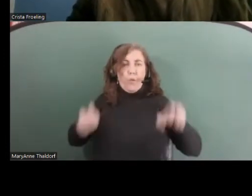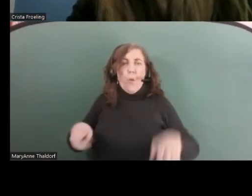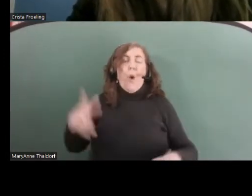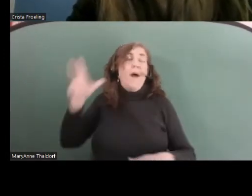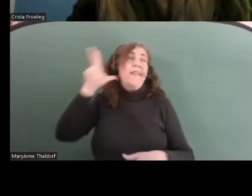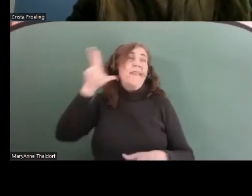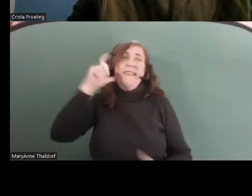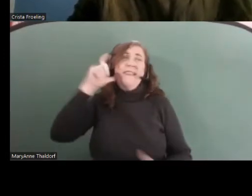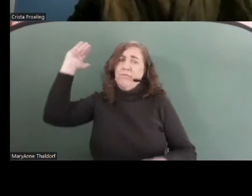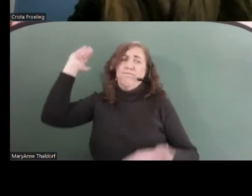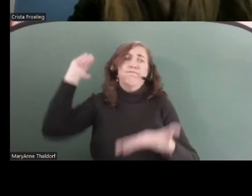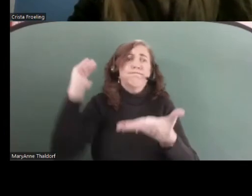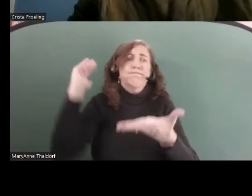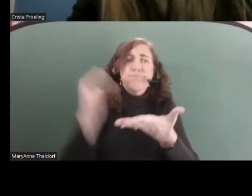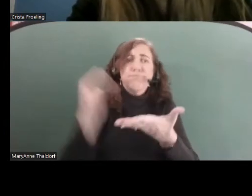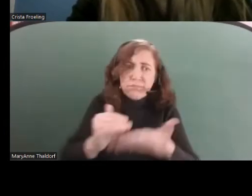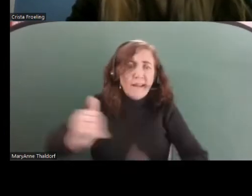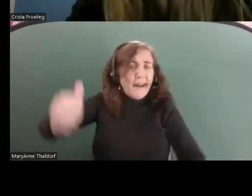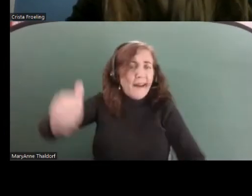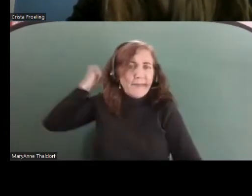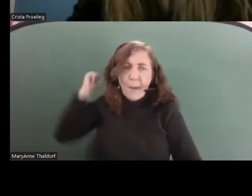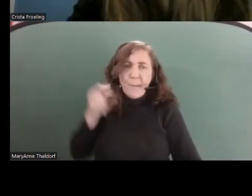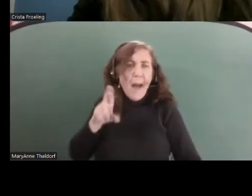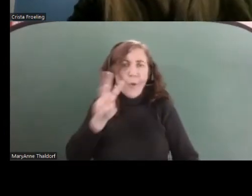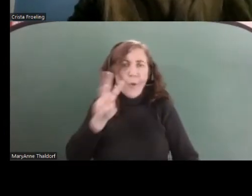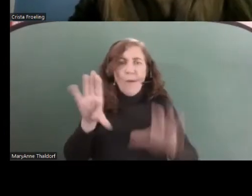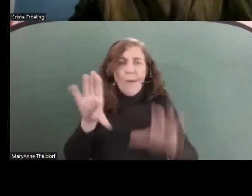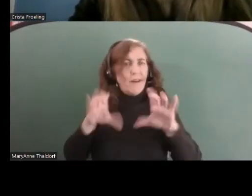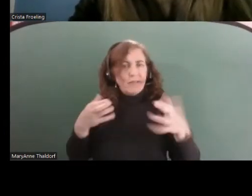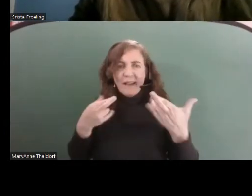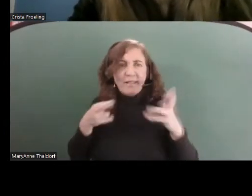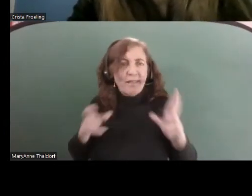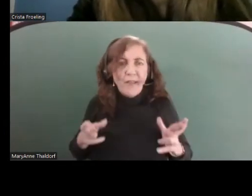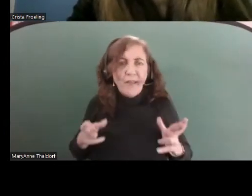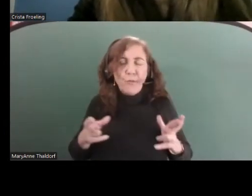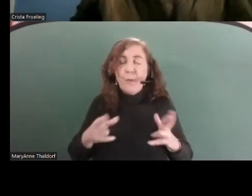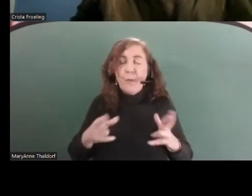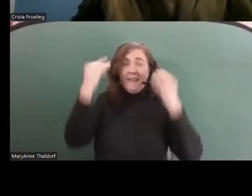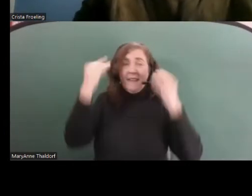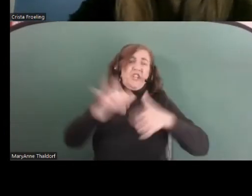So distance, and these are problems for typical hearing kids.